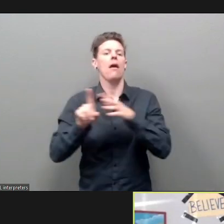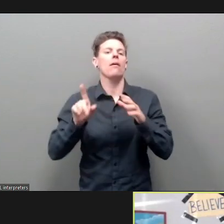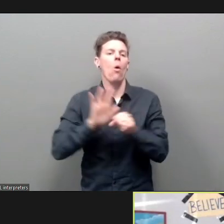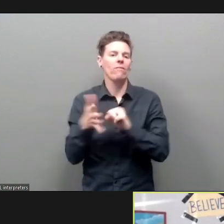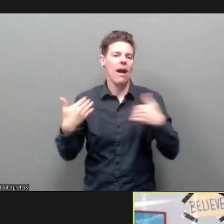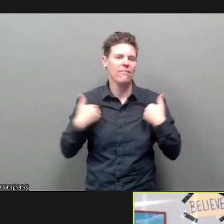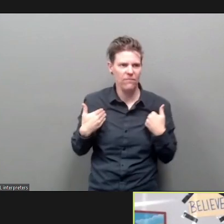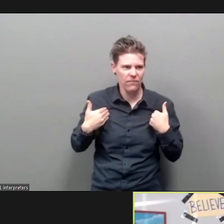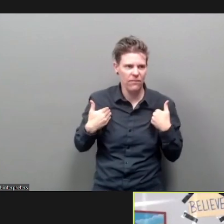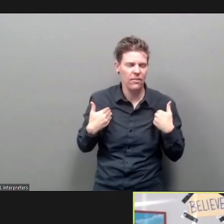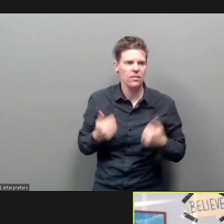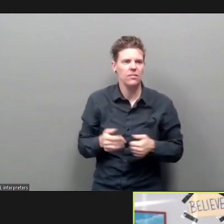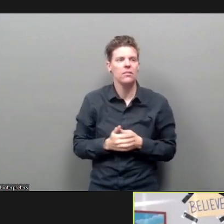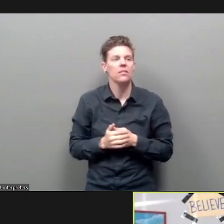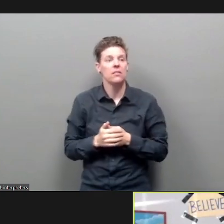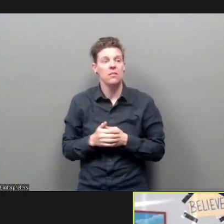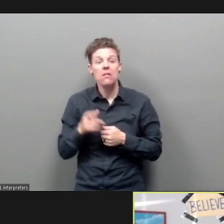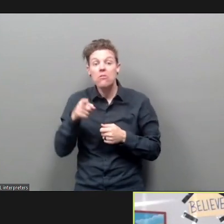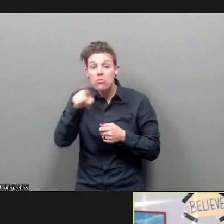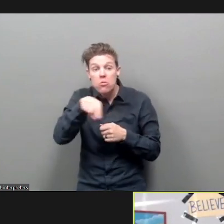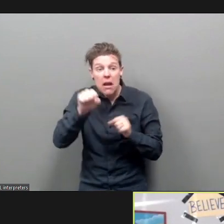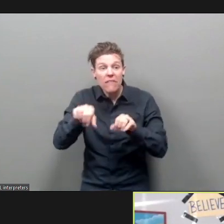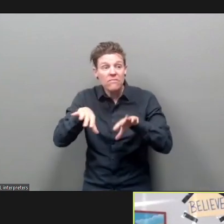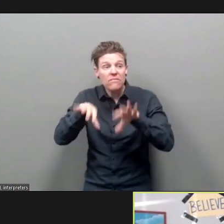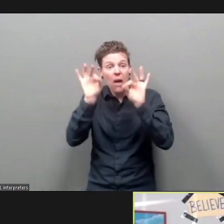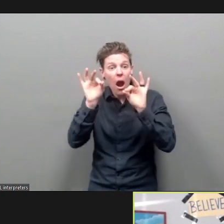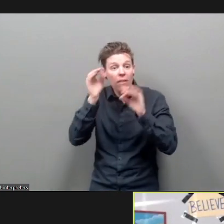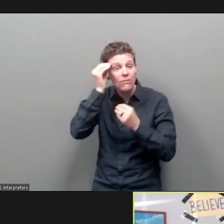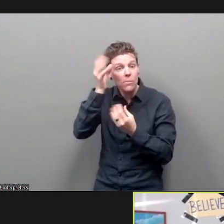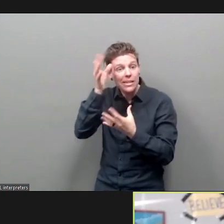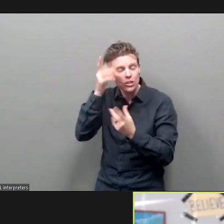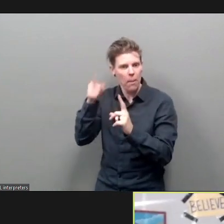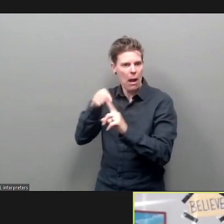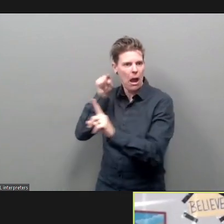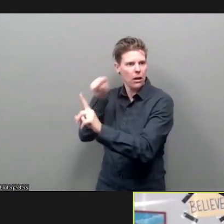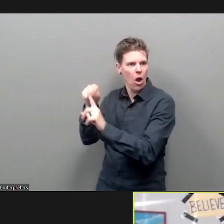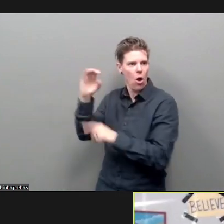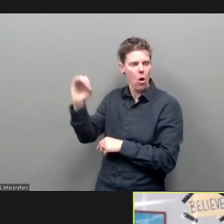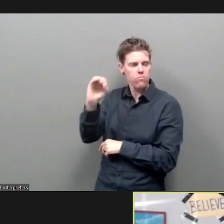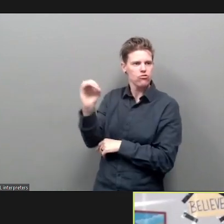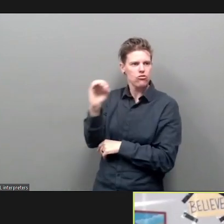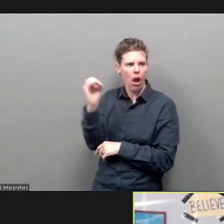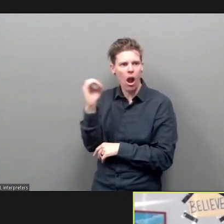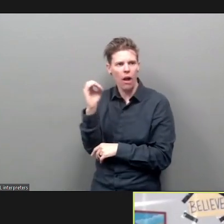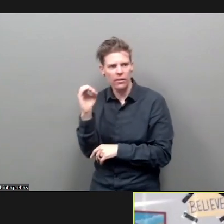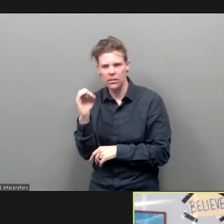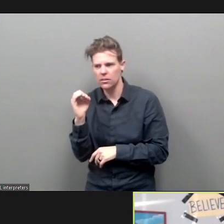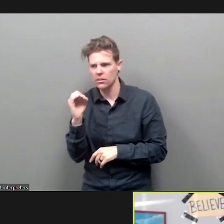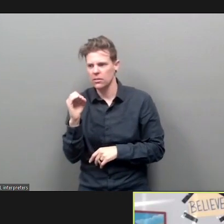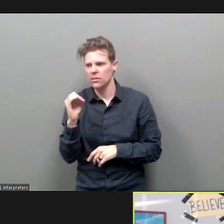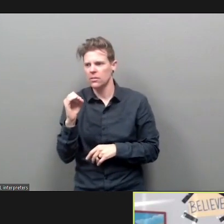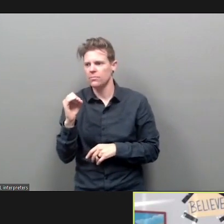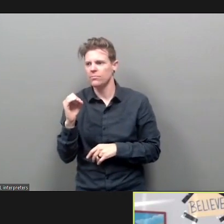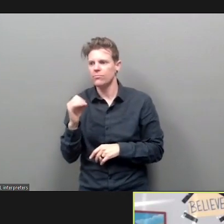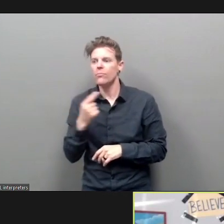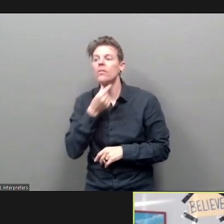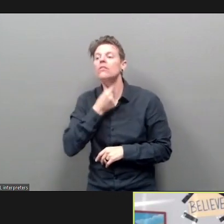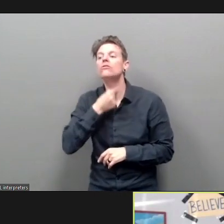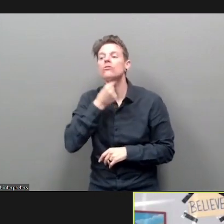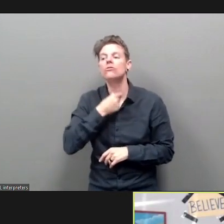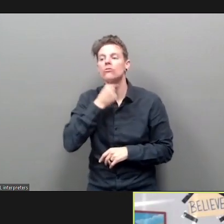Omicron is like kind of in your throat, as not as much in your nose. And so some people have